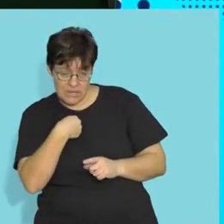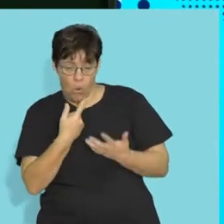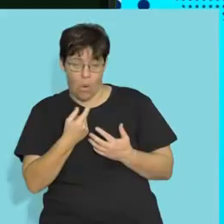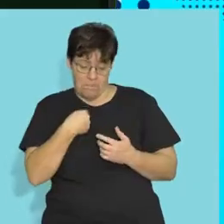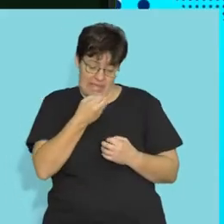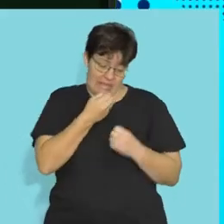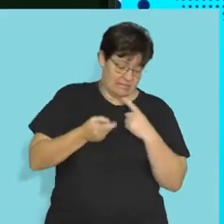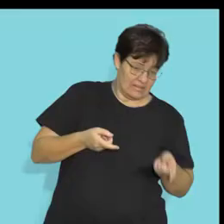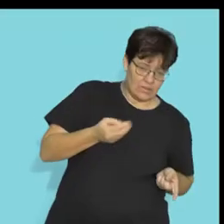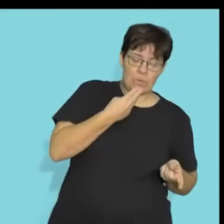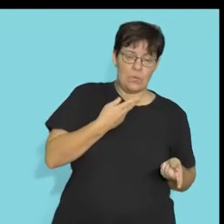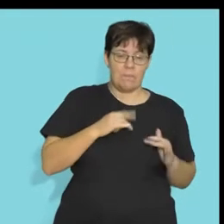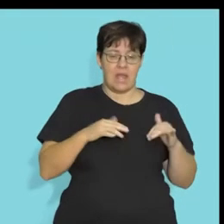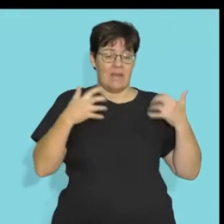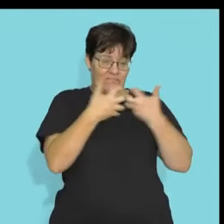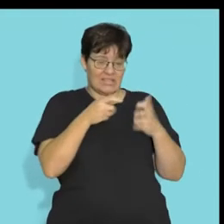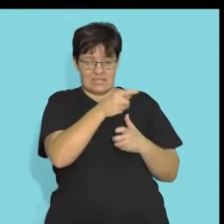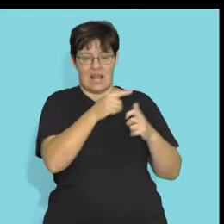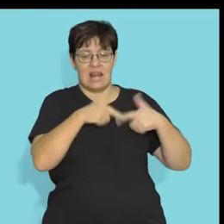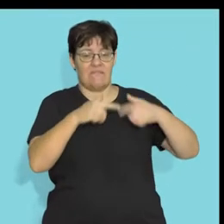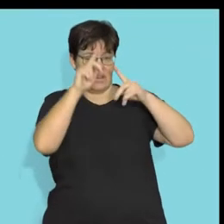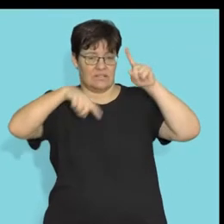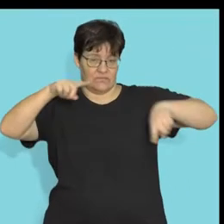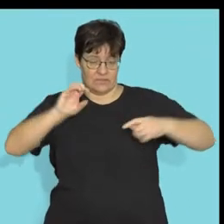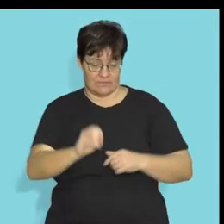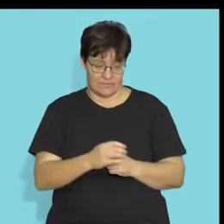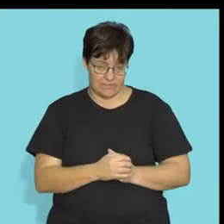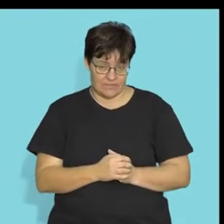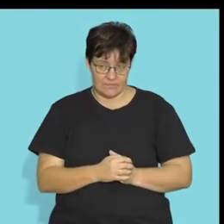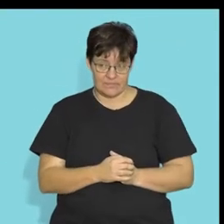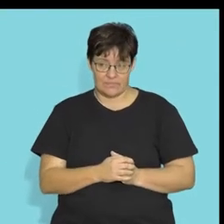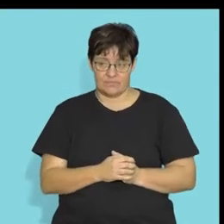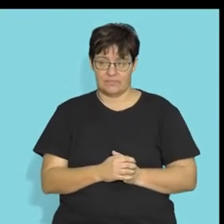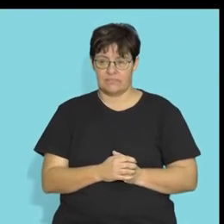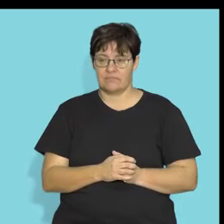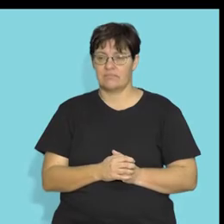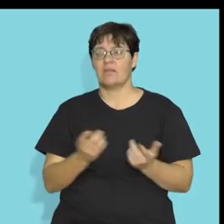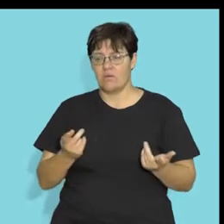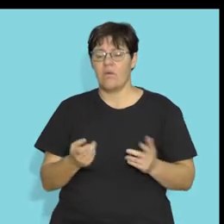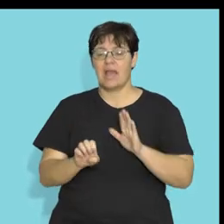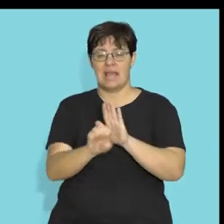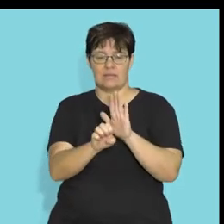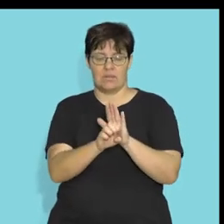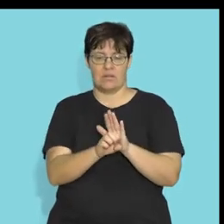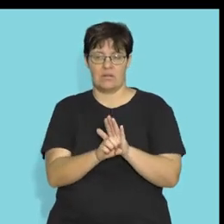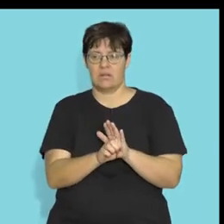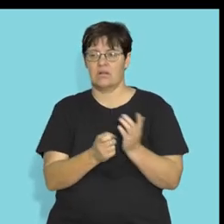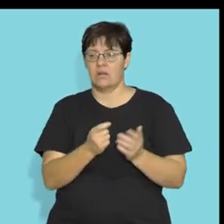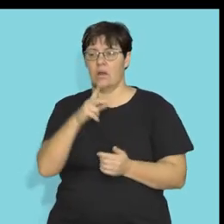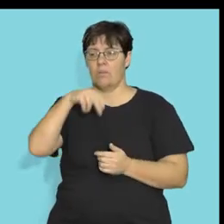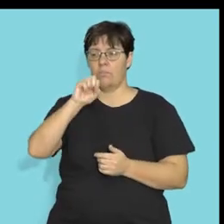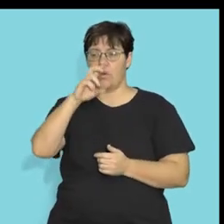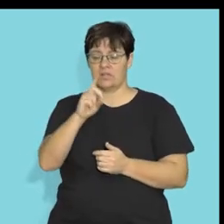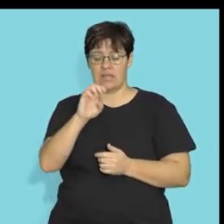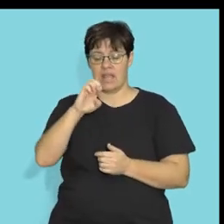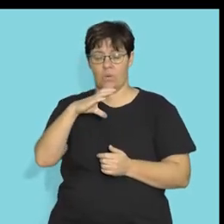predators. And so that is the complexity of a food web. So here's another example of a pond